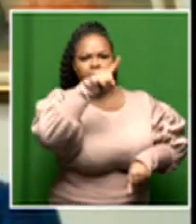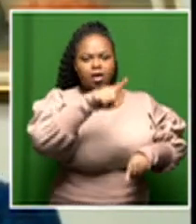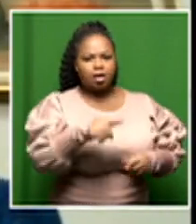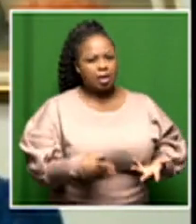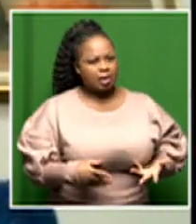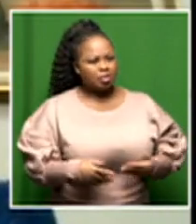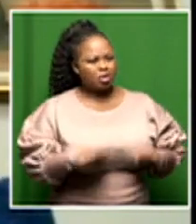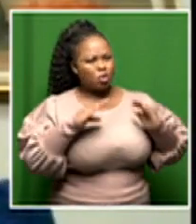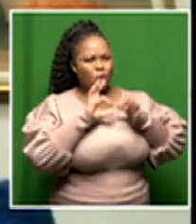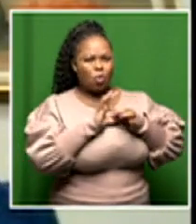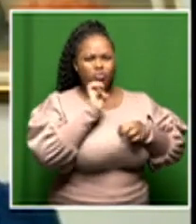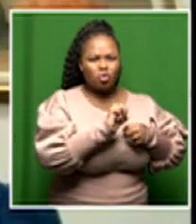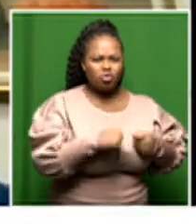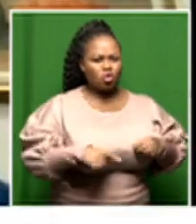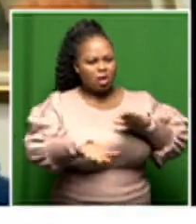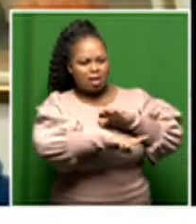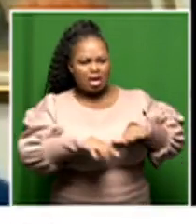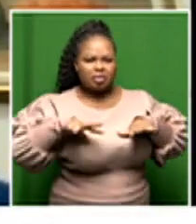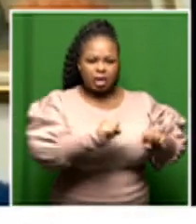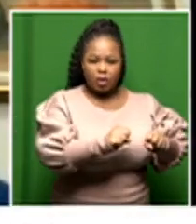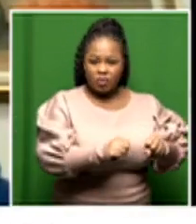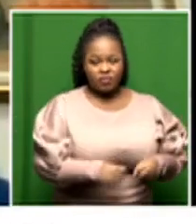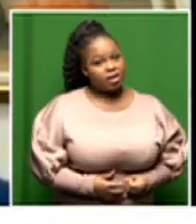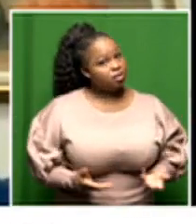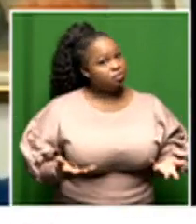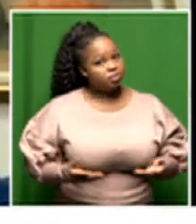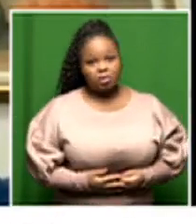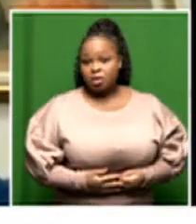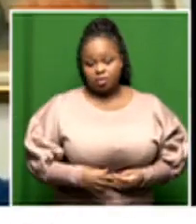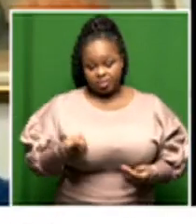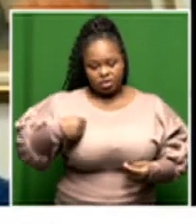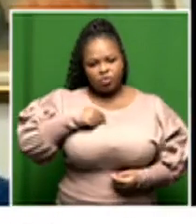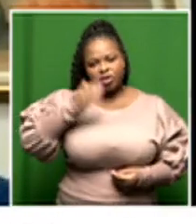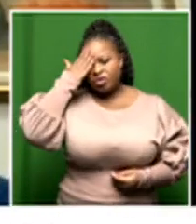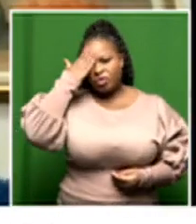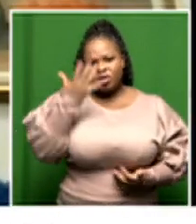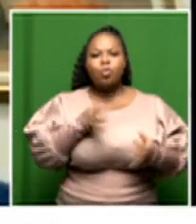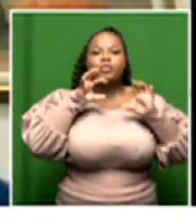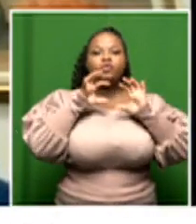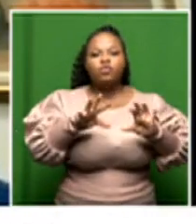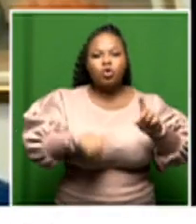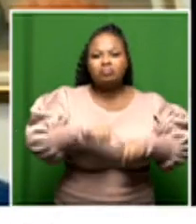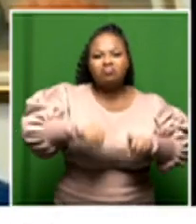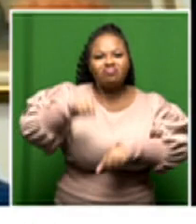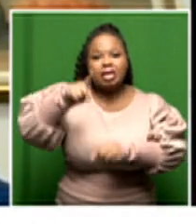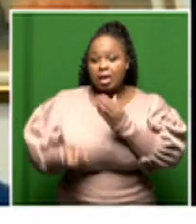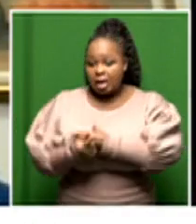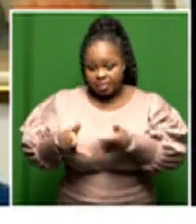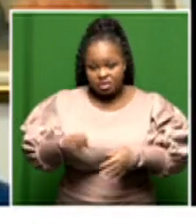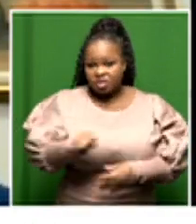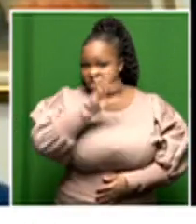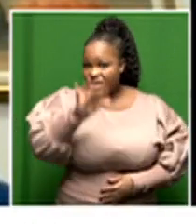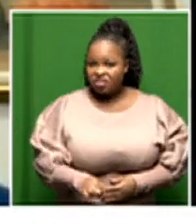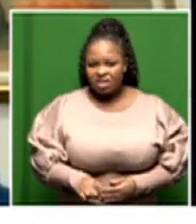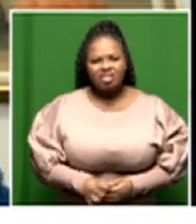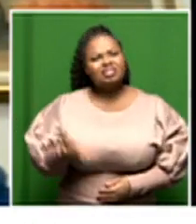home. Yeah. I'm taking over your land. It's not anyone else. I mean, we know about forced removals in South Africa, and for this to